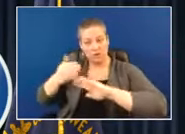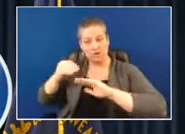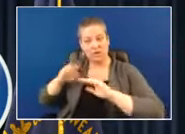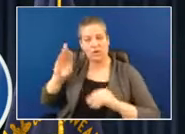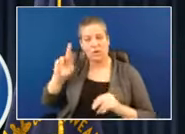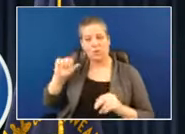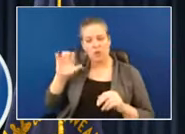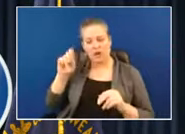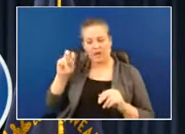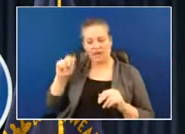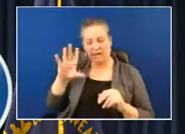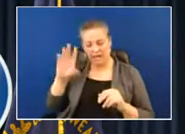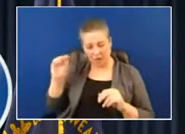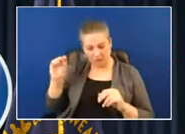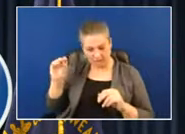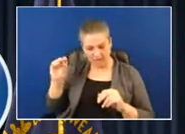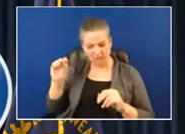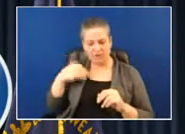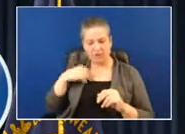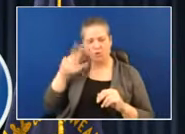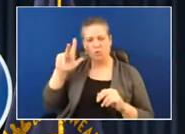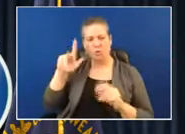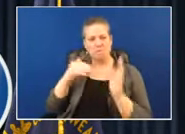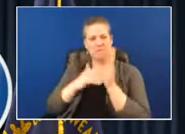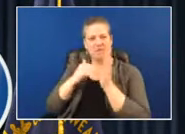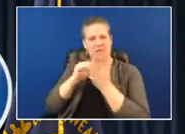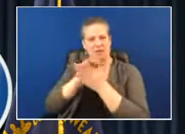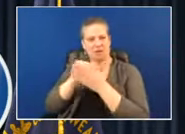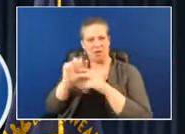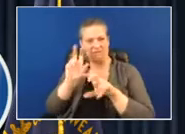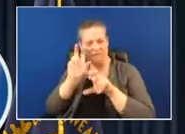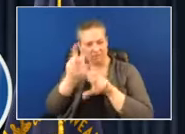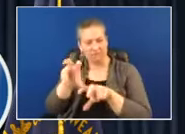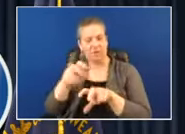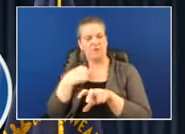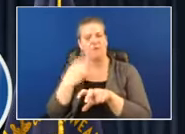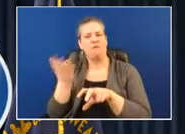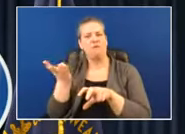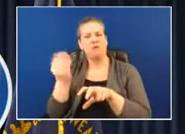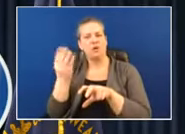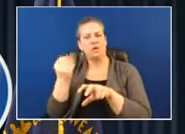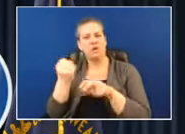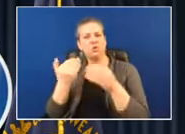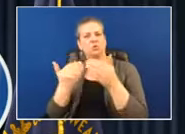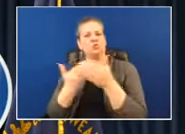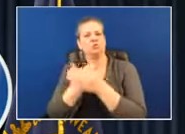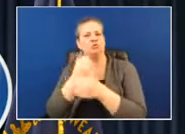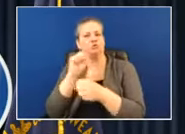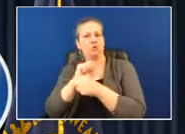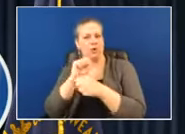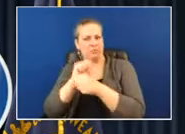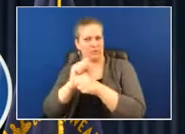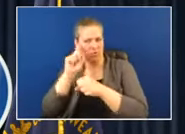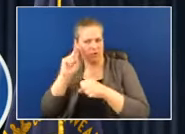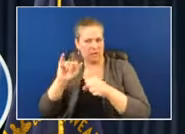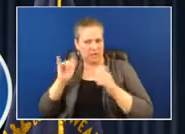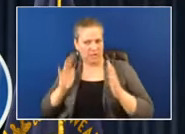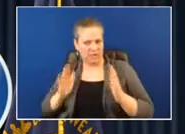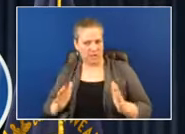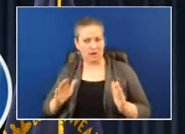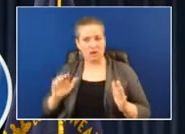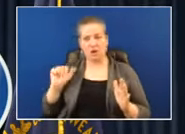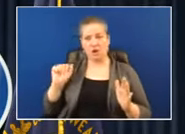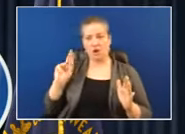$23 million investment that'll generate 14 good jobs for Kentuckians. This will be Augusta Distillery's first full-scale operation in